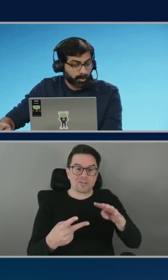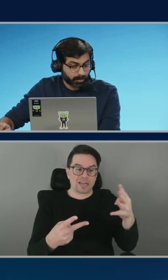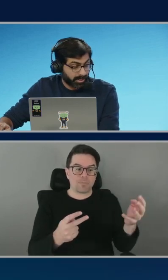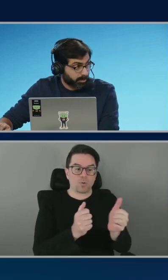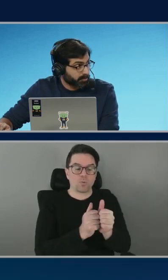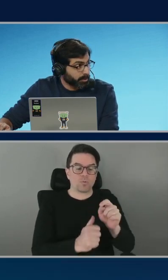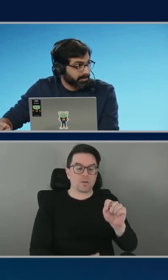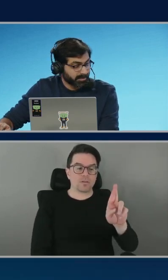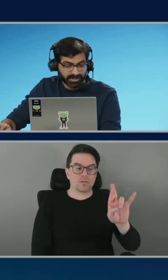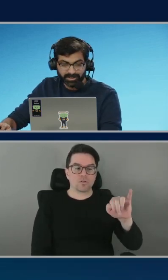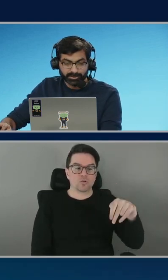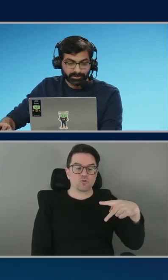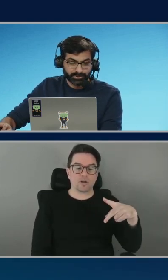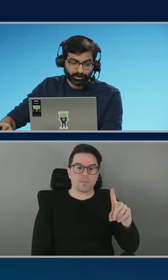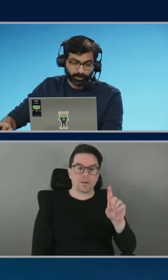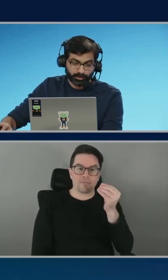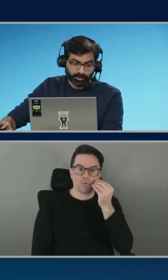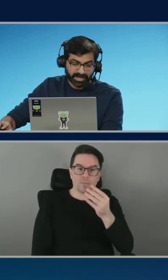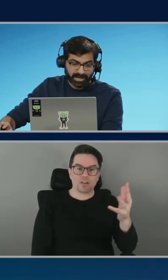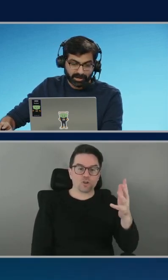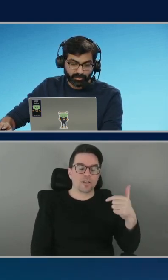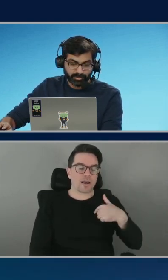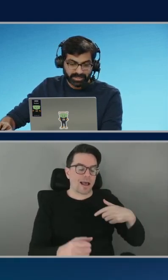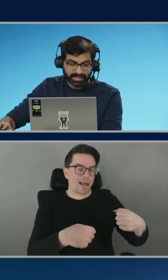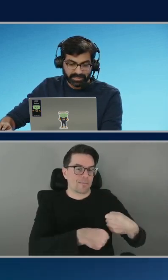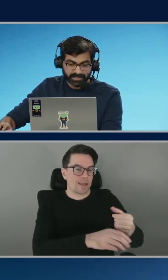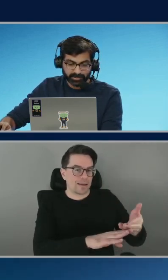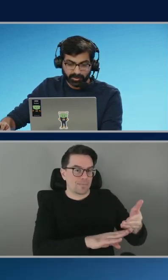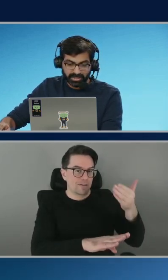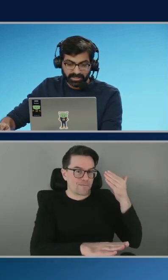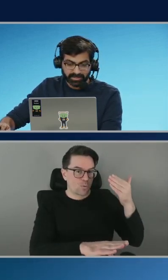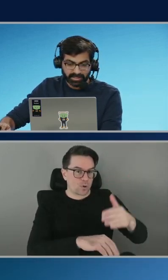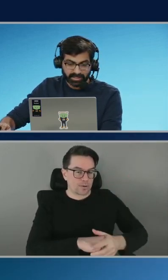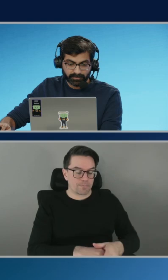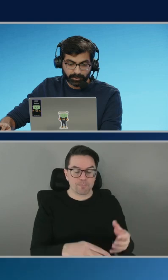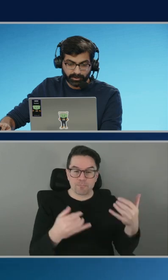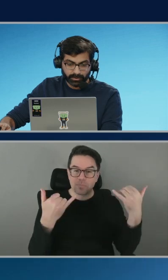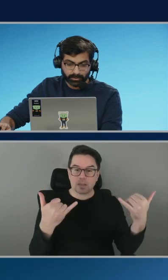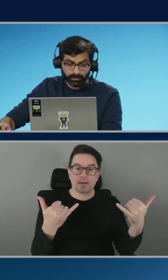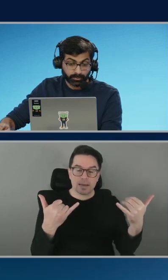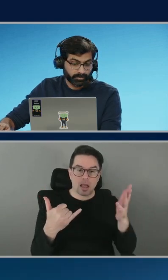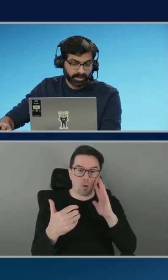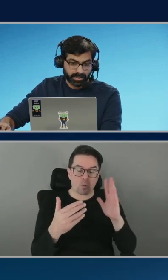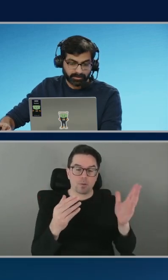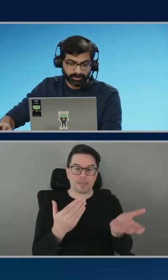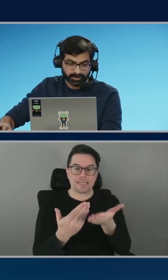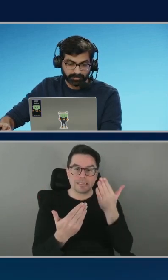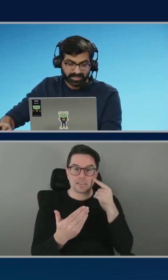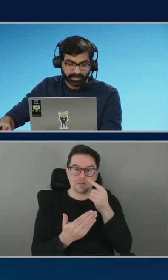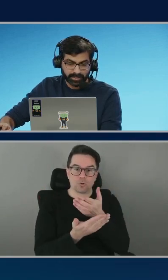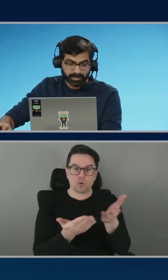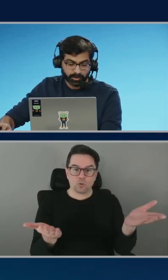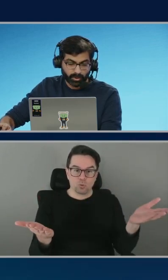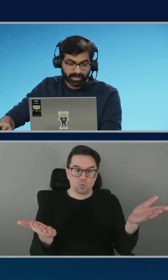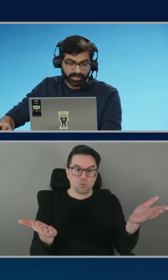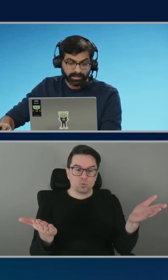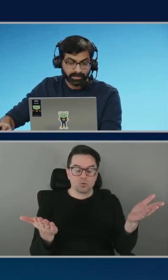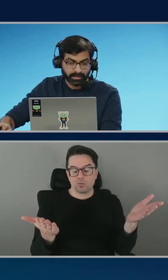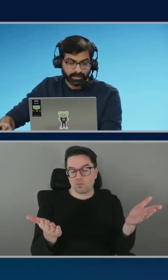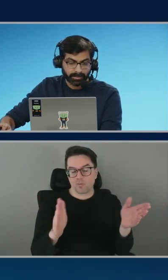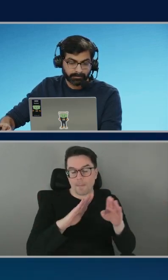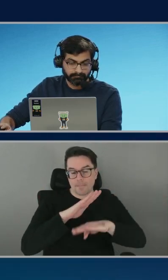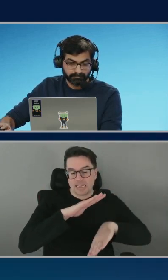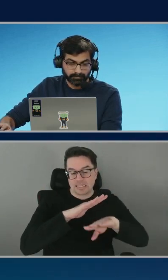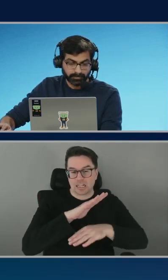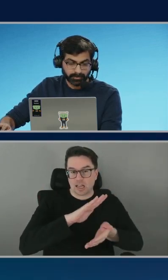had pre-populated before. So now it's going to be easy for you to just basically run a query